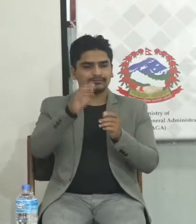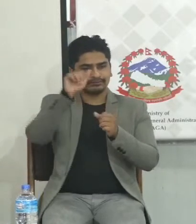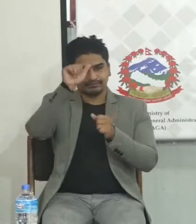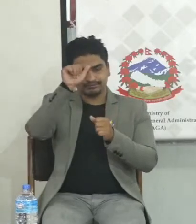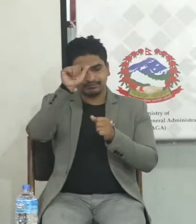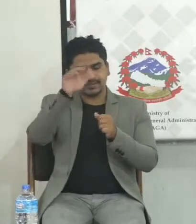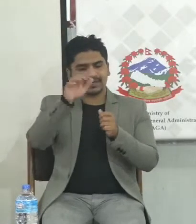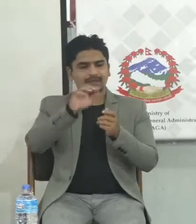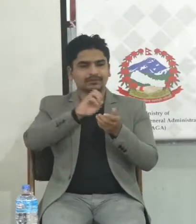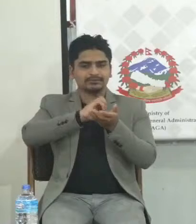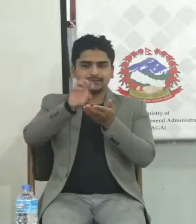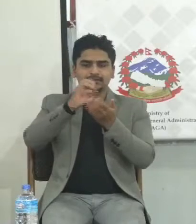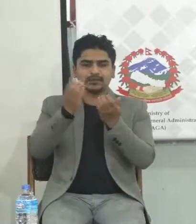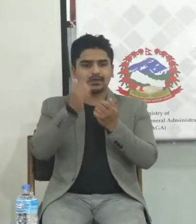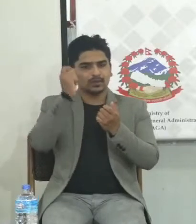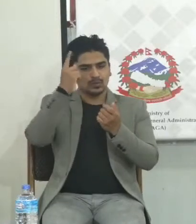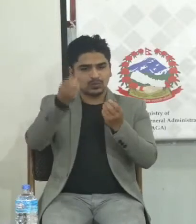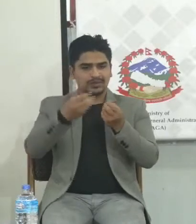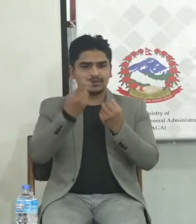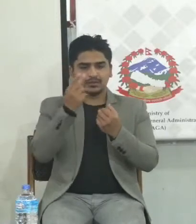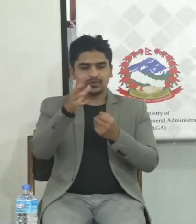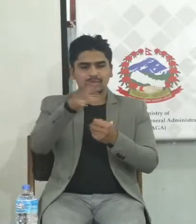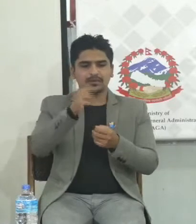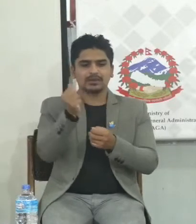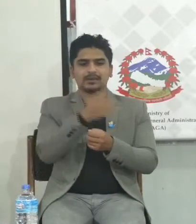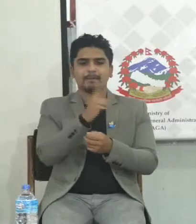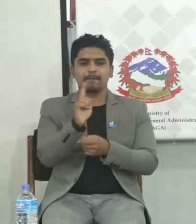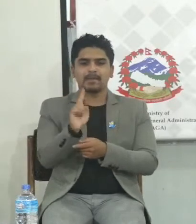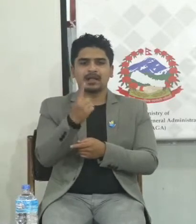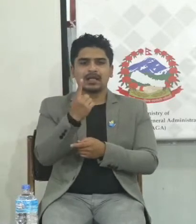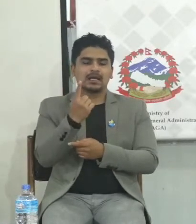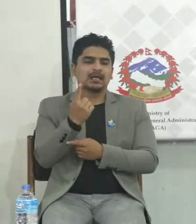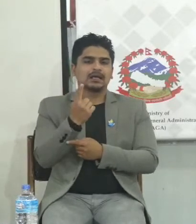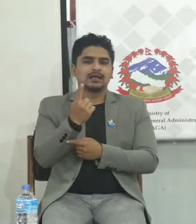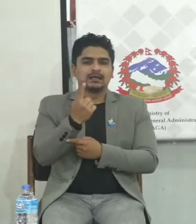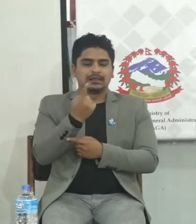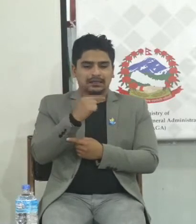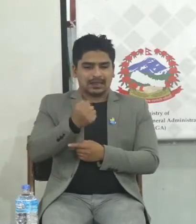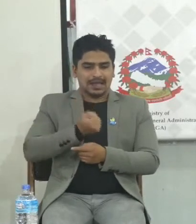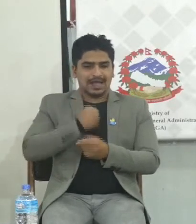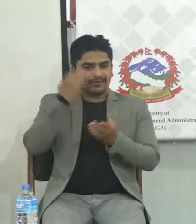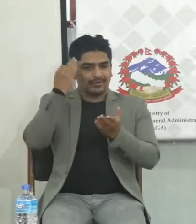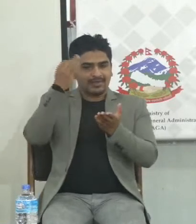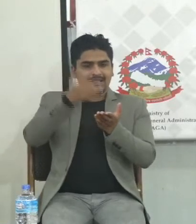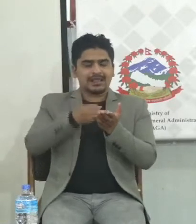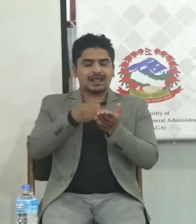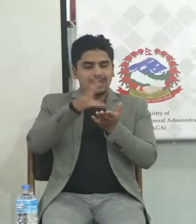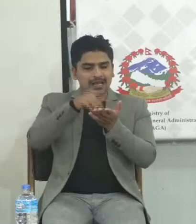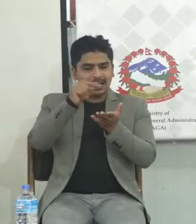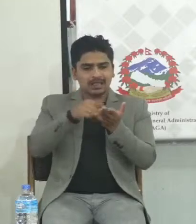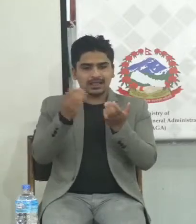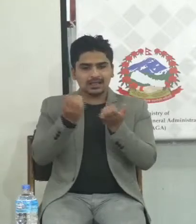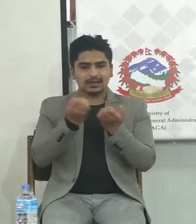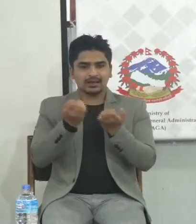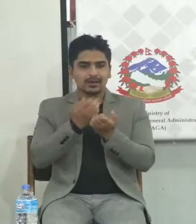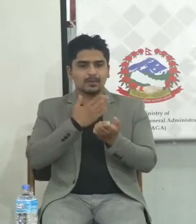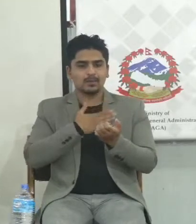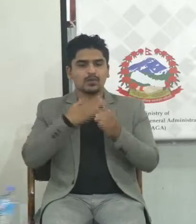First, we have to pay the attention on this area, and we need to understand what is the psychosocial counseling, what is the mental